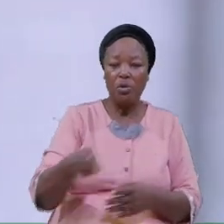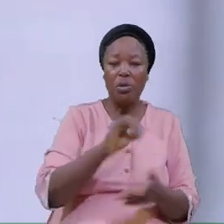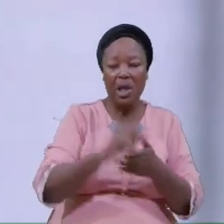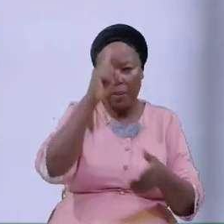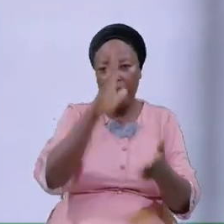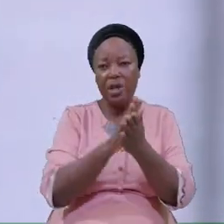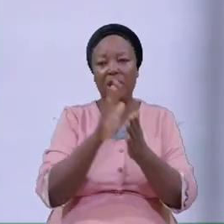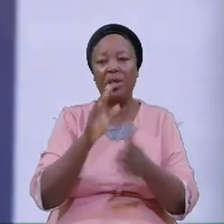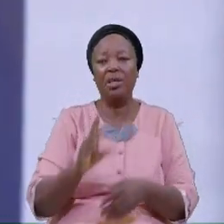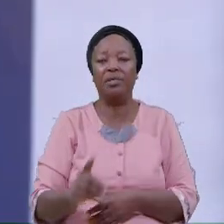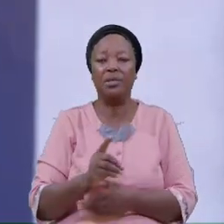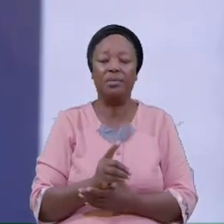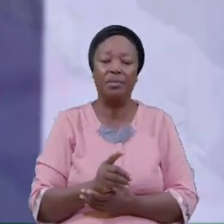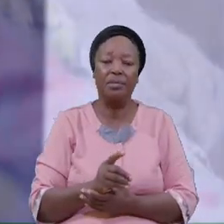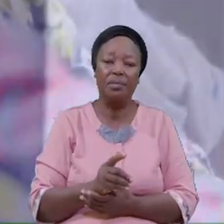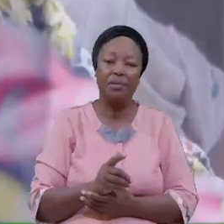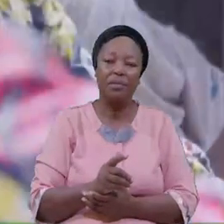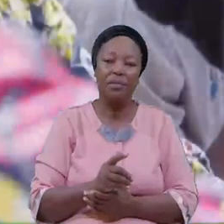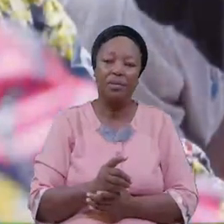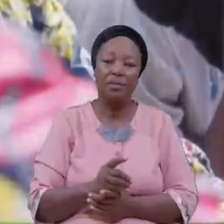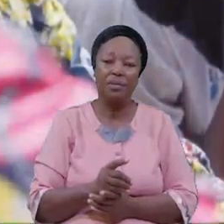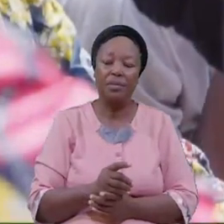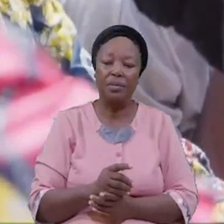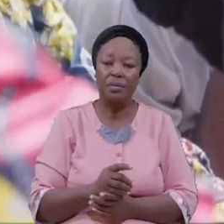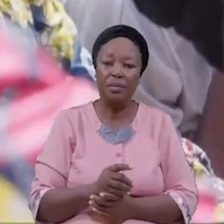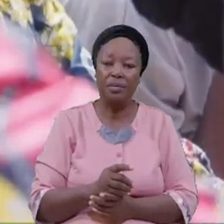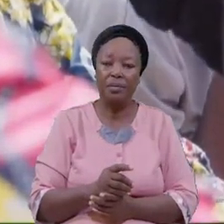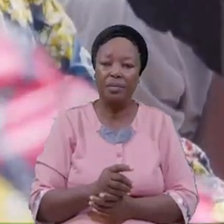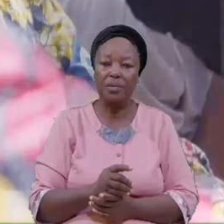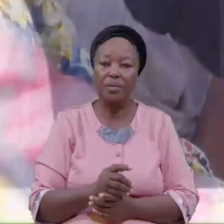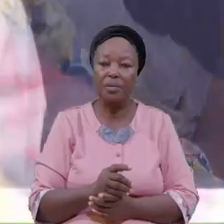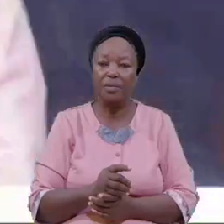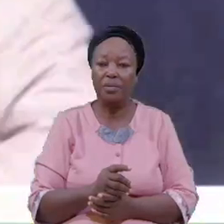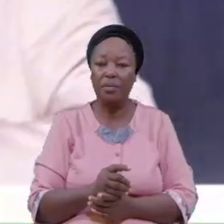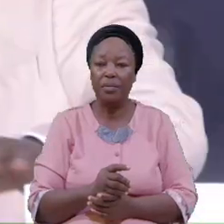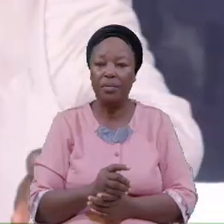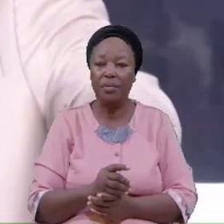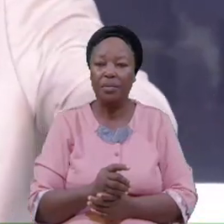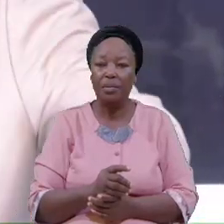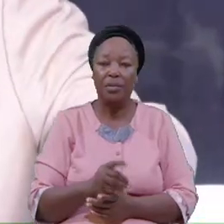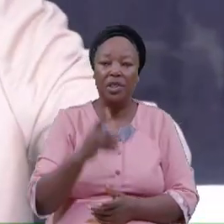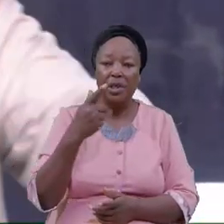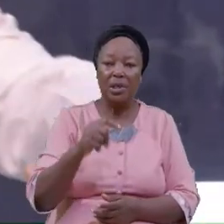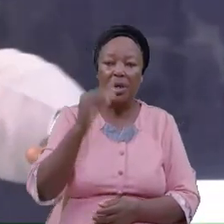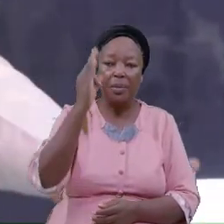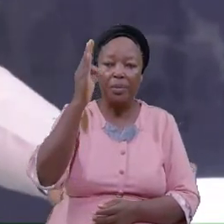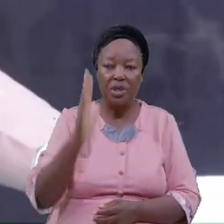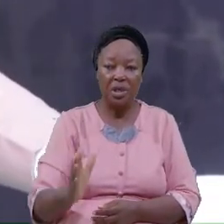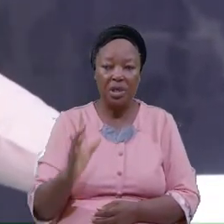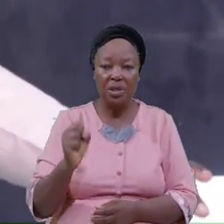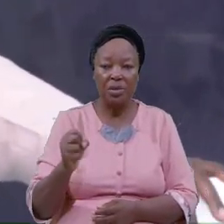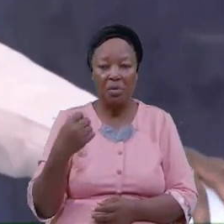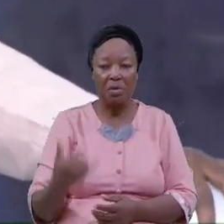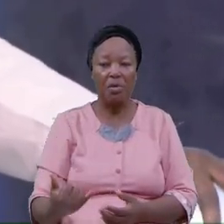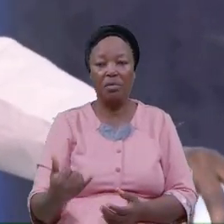comment nous sommes comportés parmi vous de façon sainte et irréprochable, parmi vous qui croyez, Dieu est témoin. And the pastors of today. Et les pasteurs